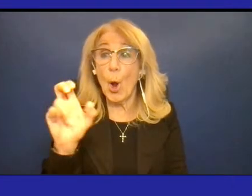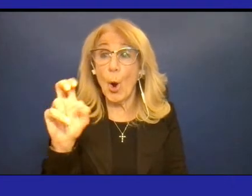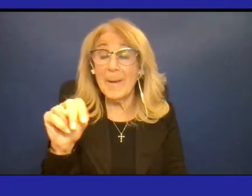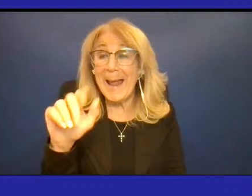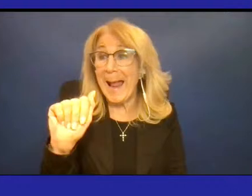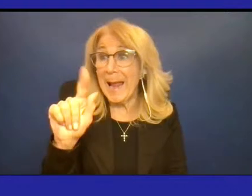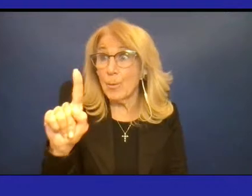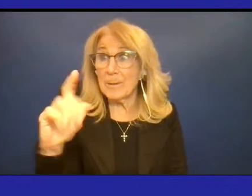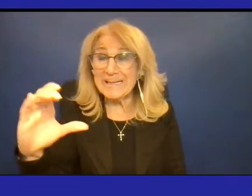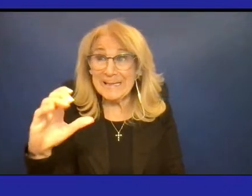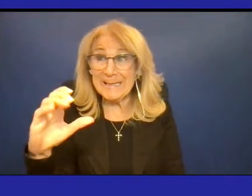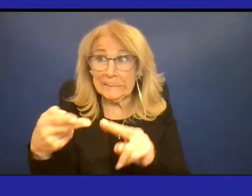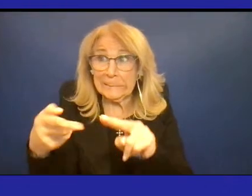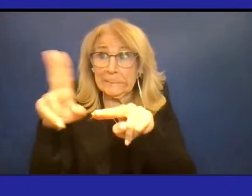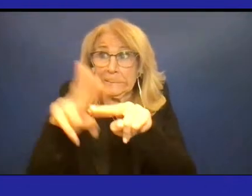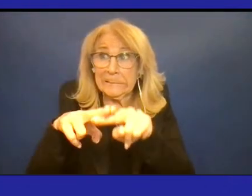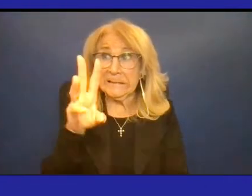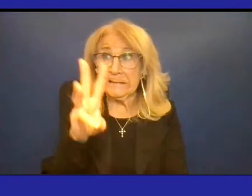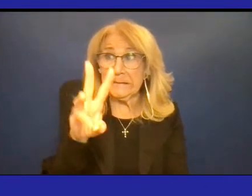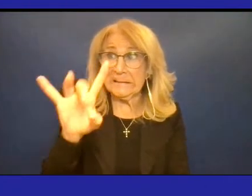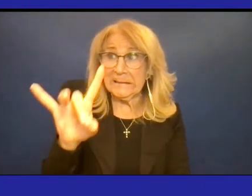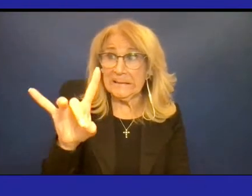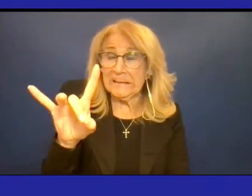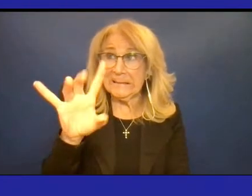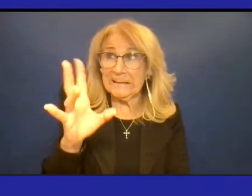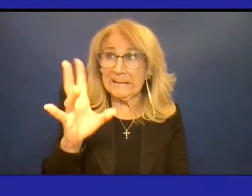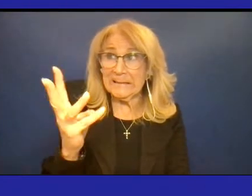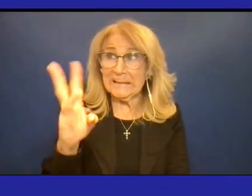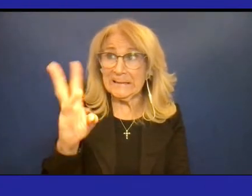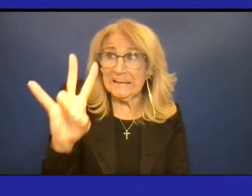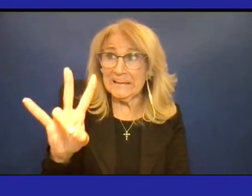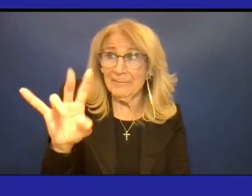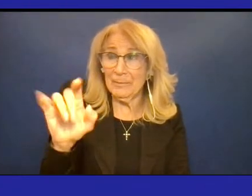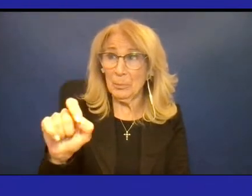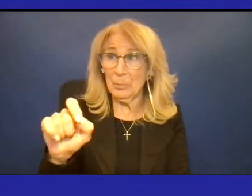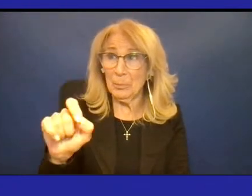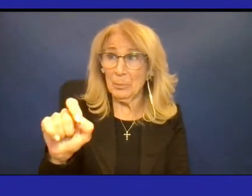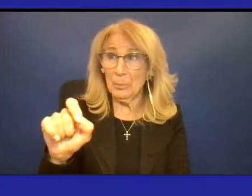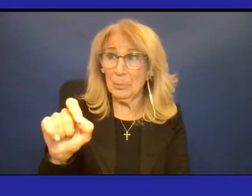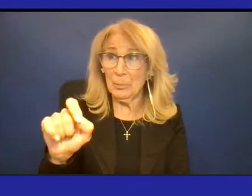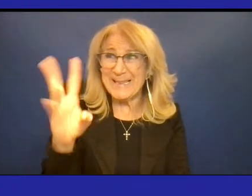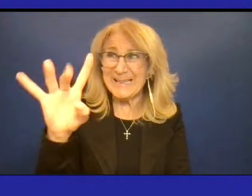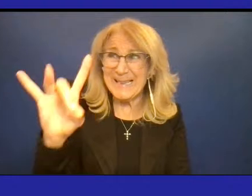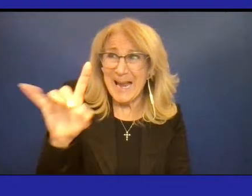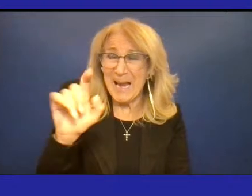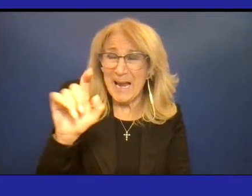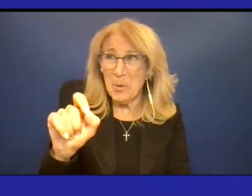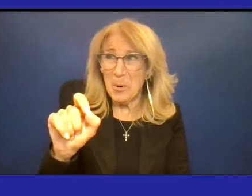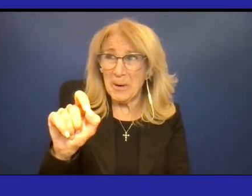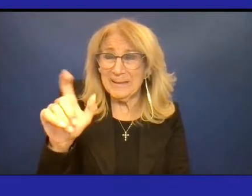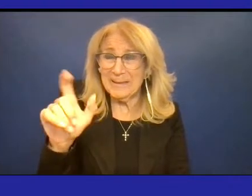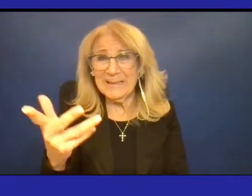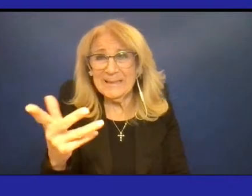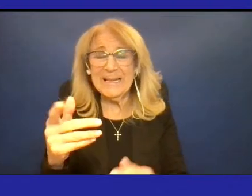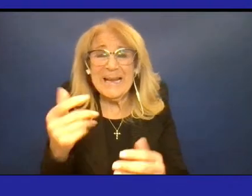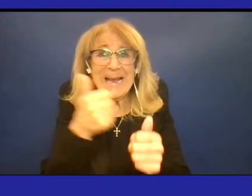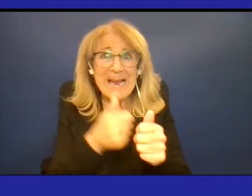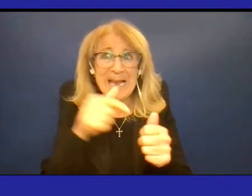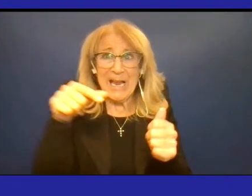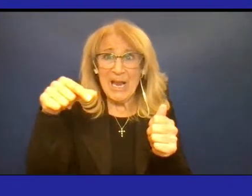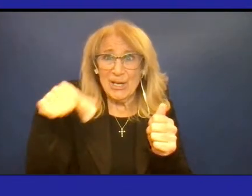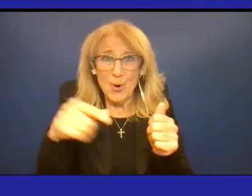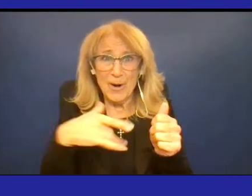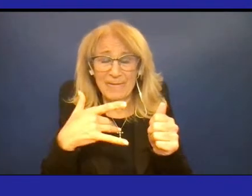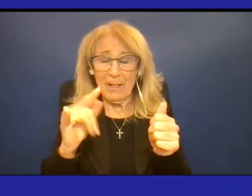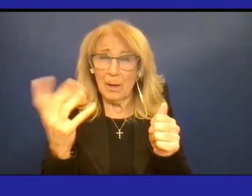from 67.8% to 68.8%. So each quarter it feels like it's a record. This target